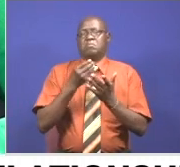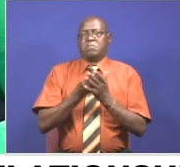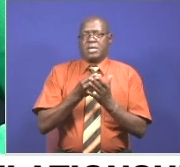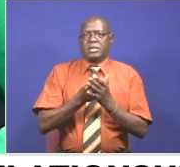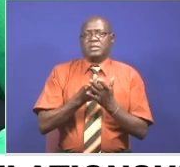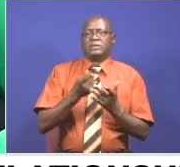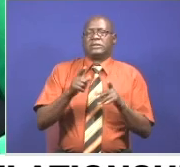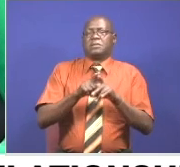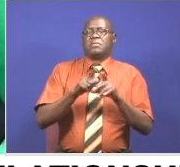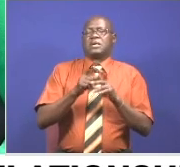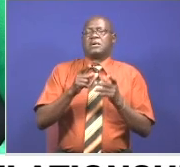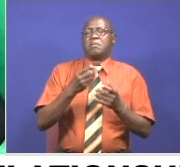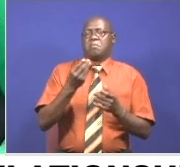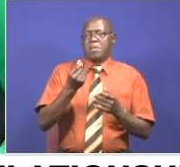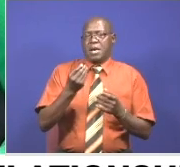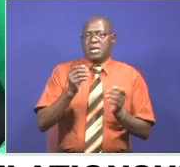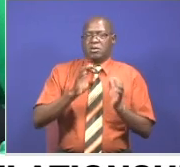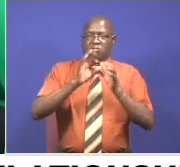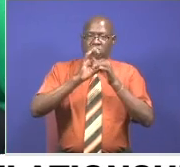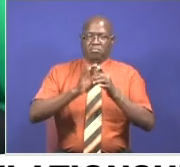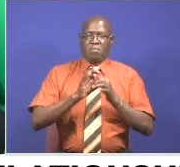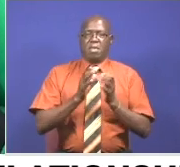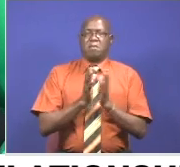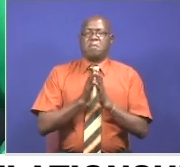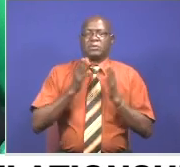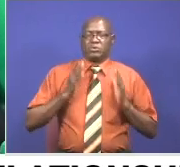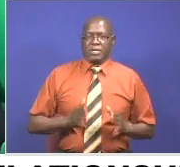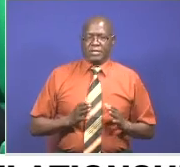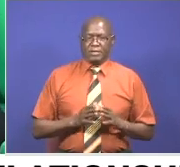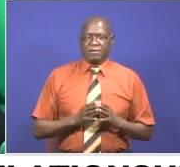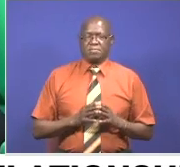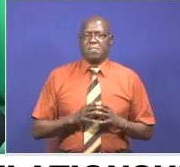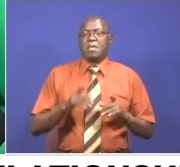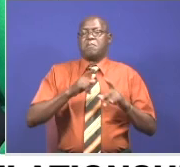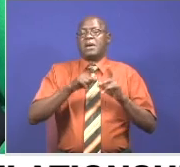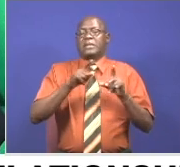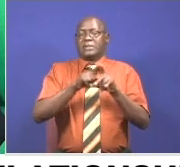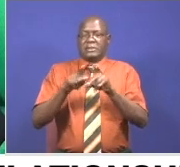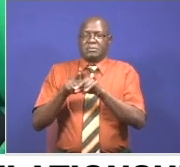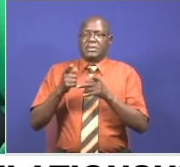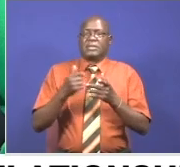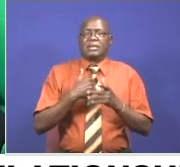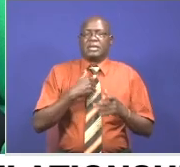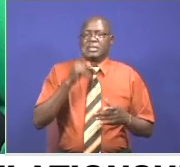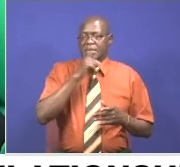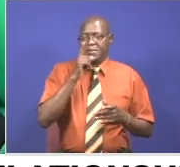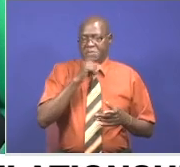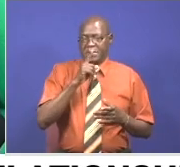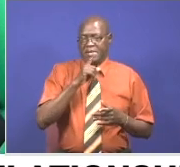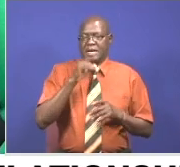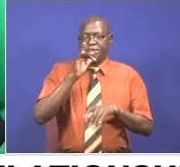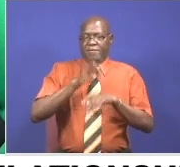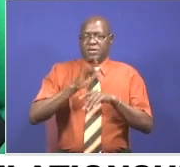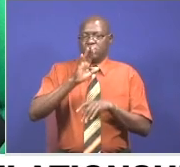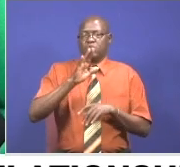somehow leads to the money personality. The same way we have these other personalities, but even the temperaments could affect, your past experiences